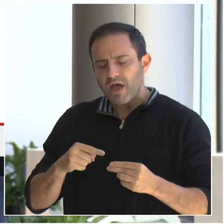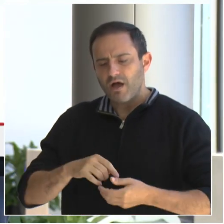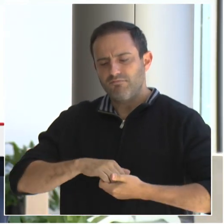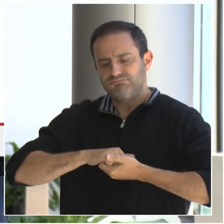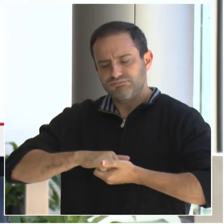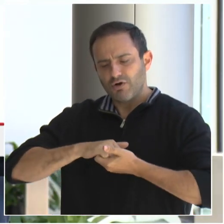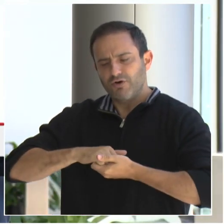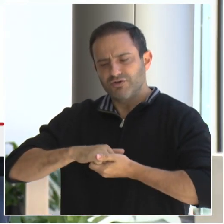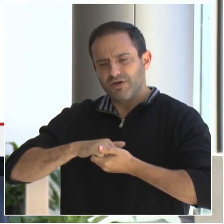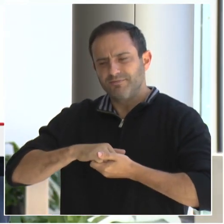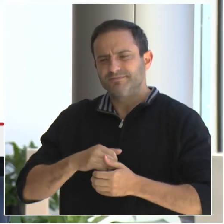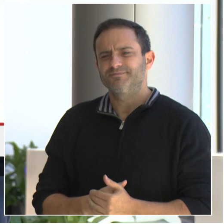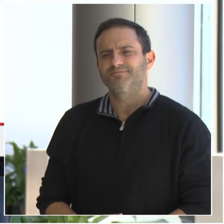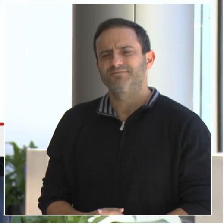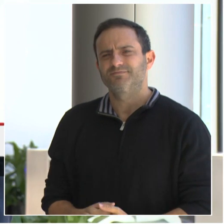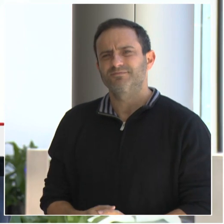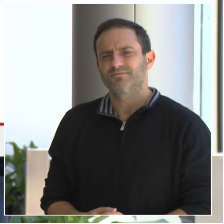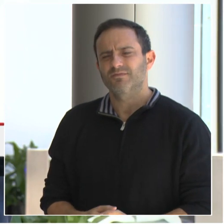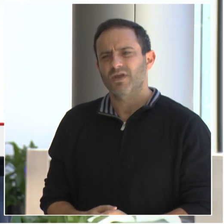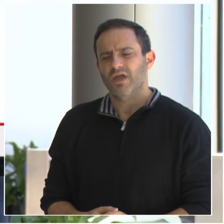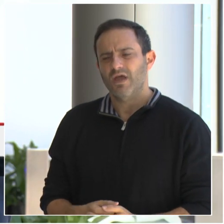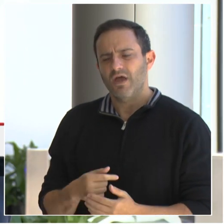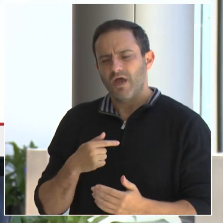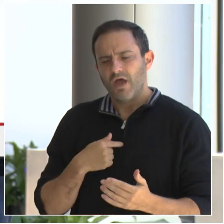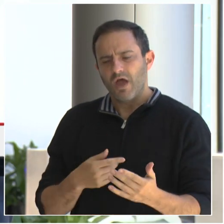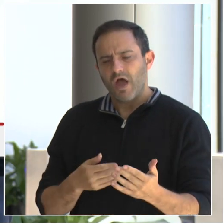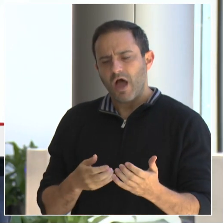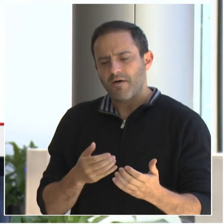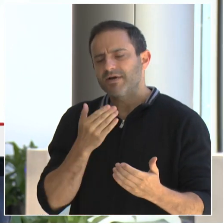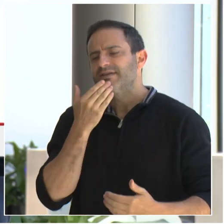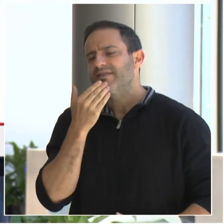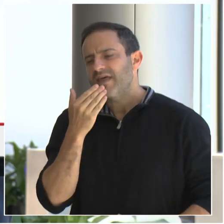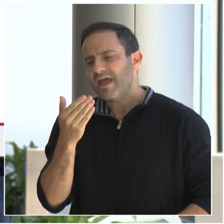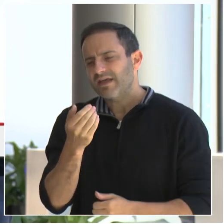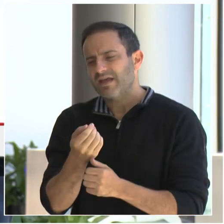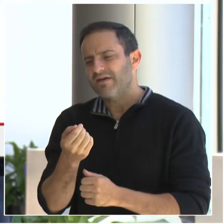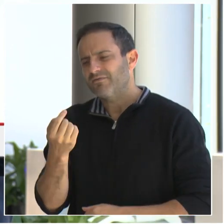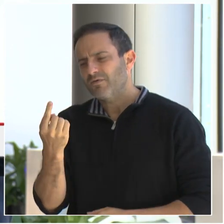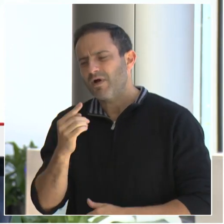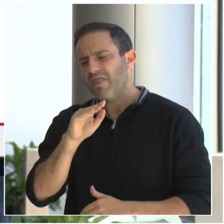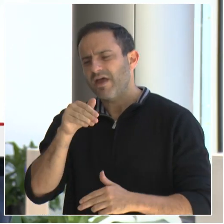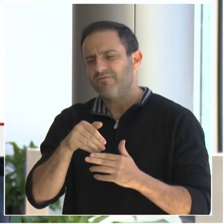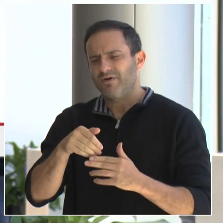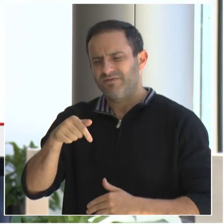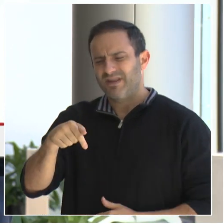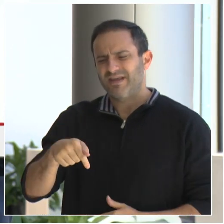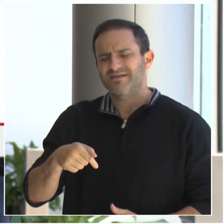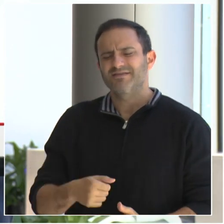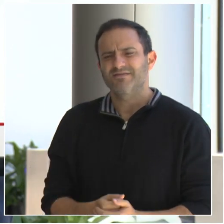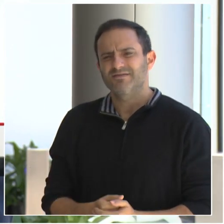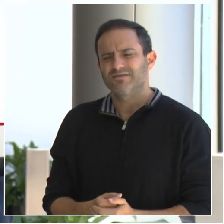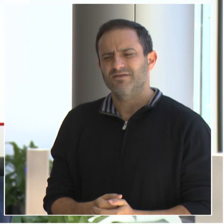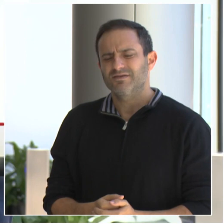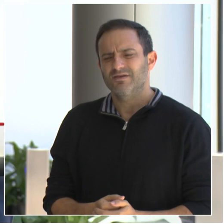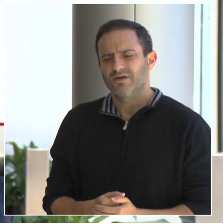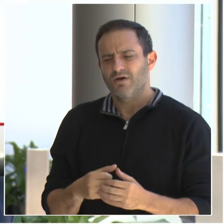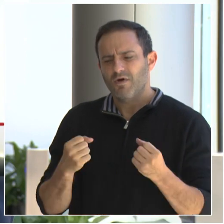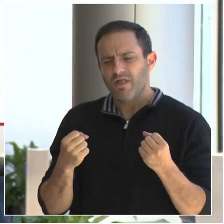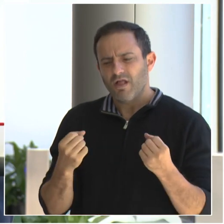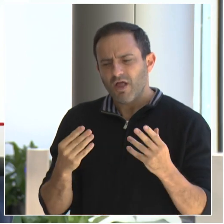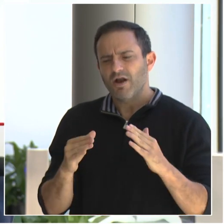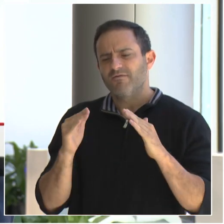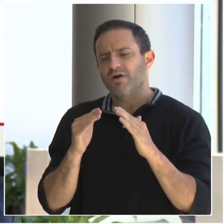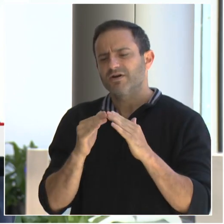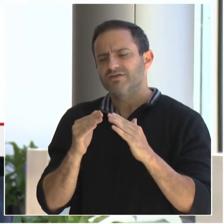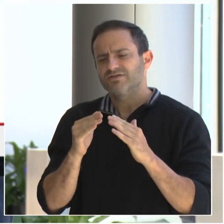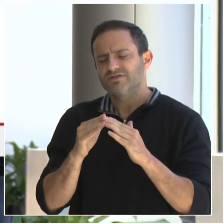here at Metro is grounded in partnerships. So I want to just thank everyone that has been involved in this, and including a lot of our city partners,